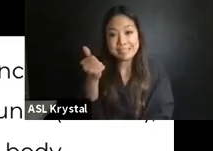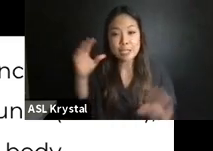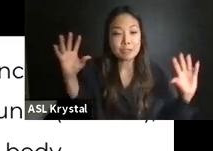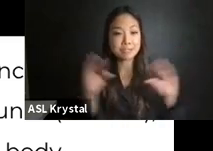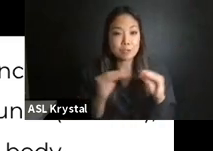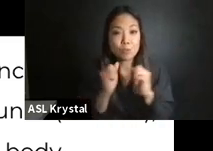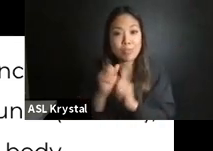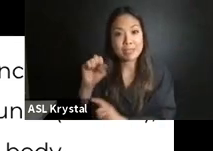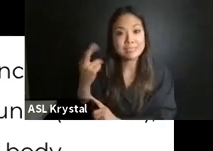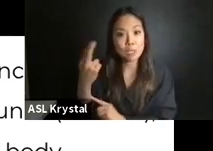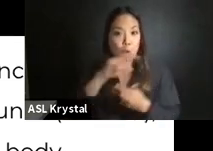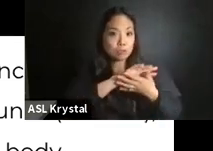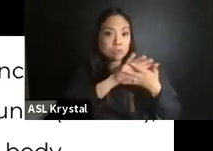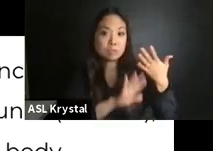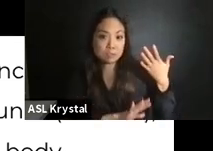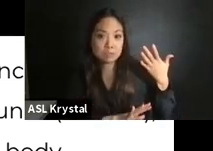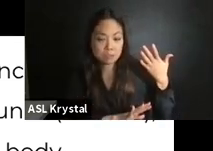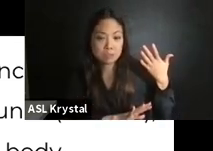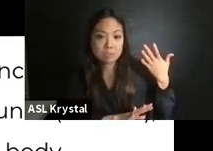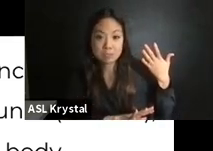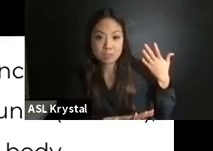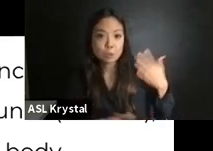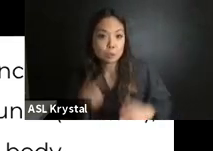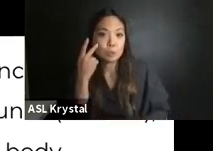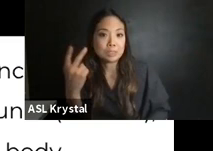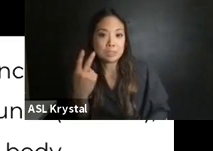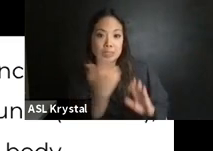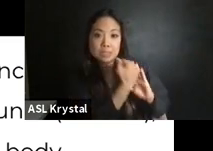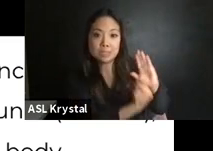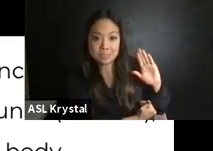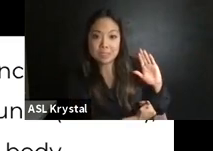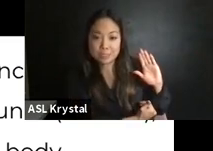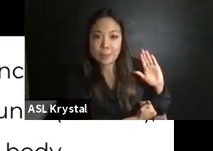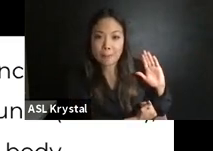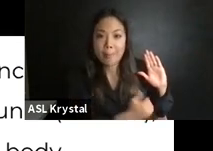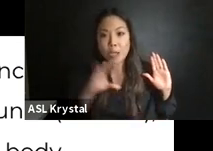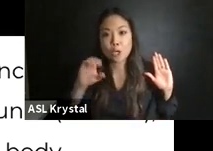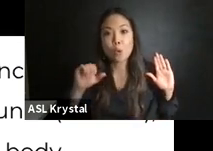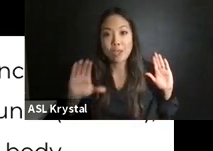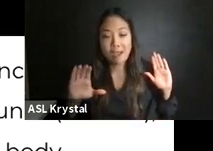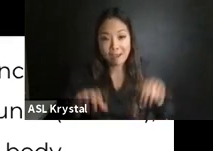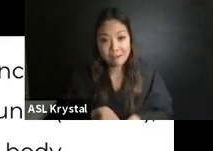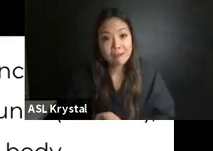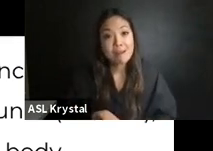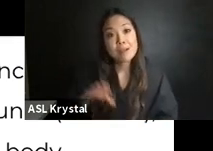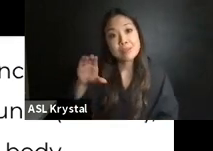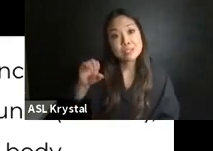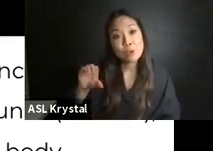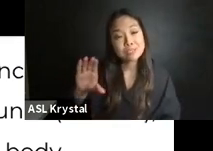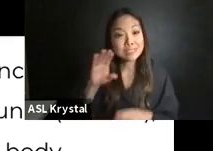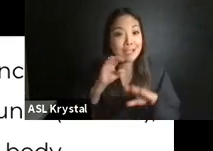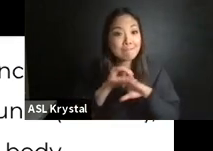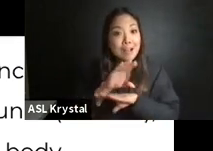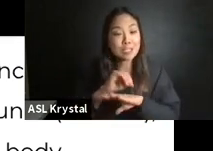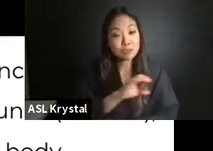including uh the folks that you see here in kokat um it should be noted that the code of conduct advisory council